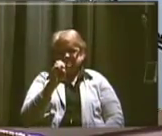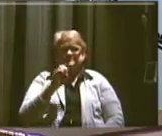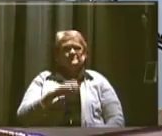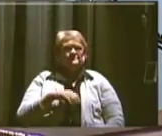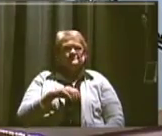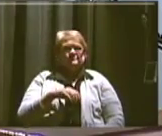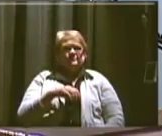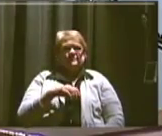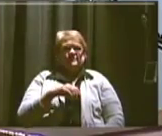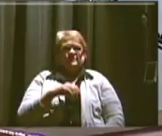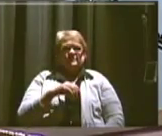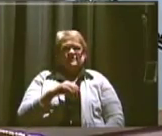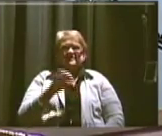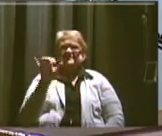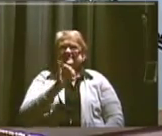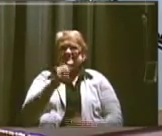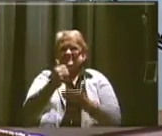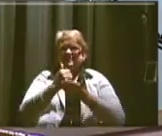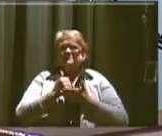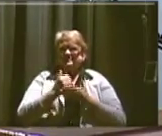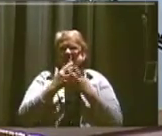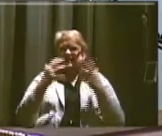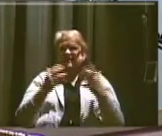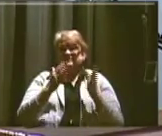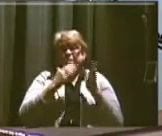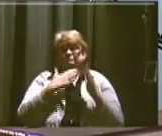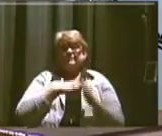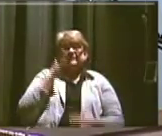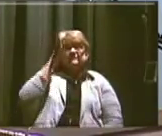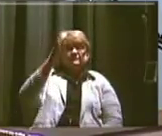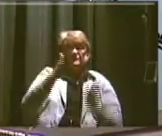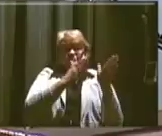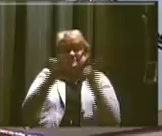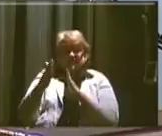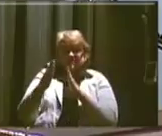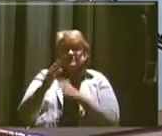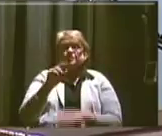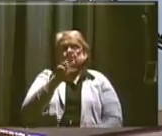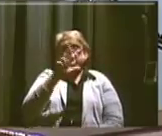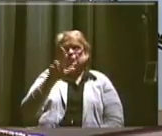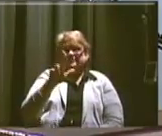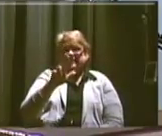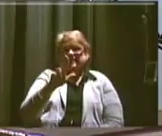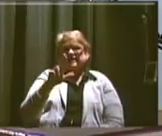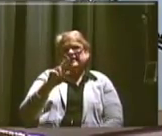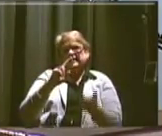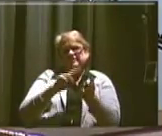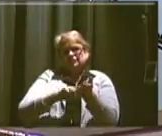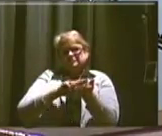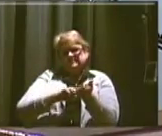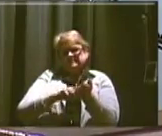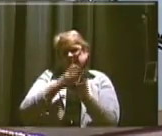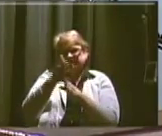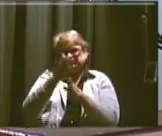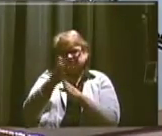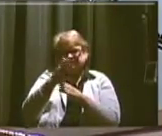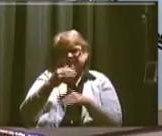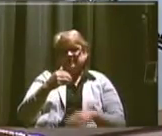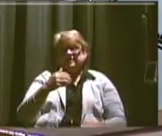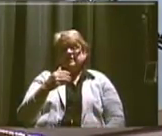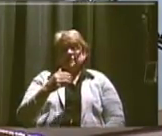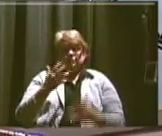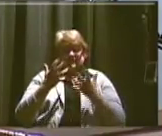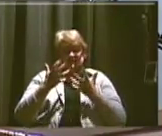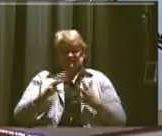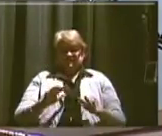This will help me in the long run because I plan to go to University of Louisville and major in nursing, and I'll have my CNA certificate by the end of